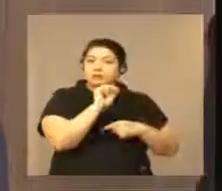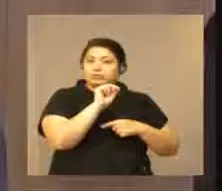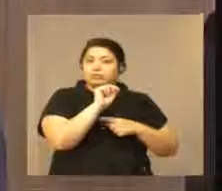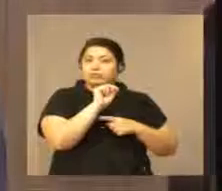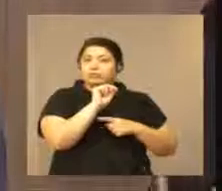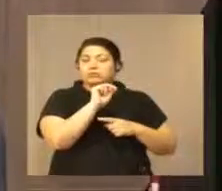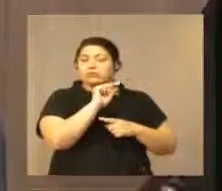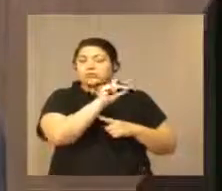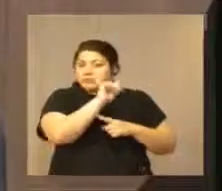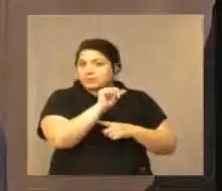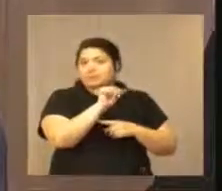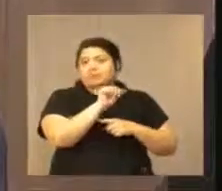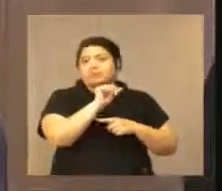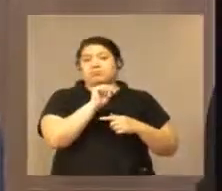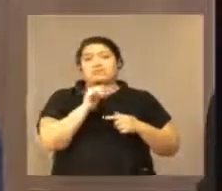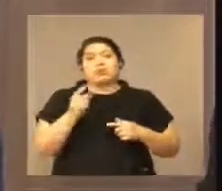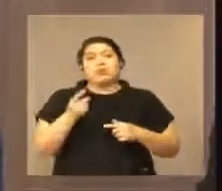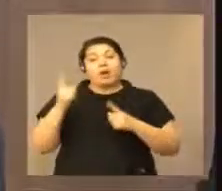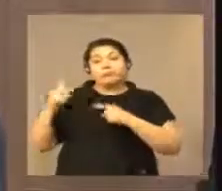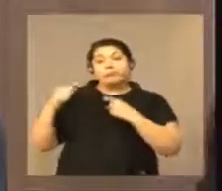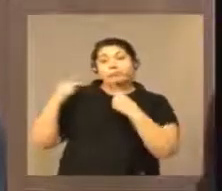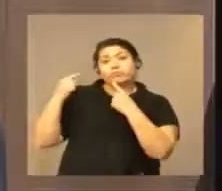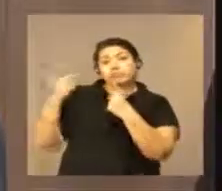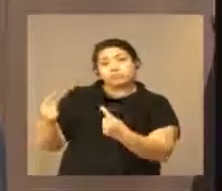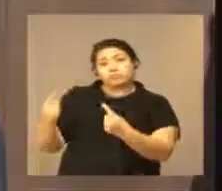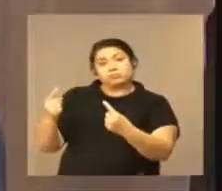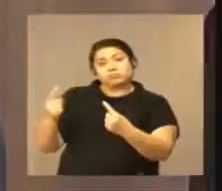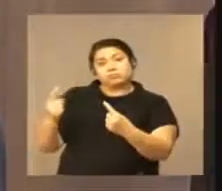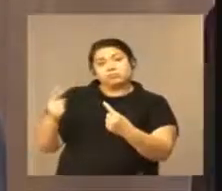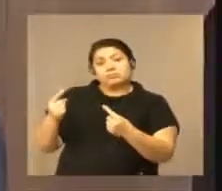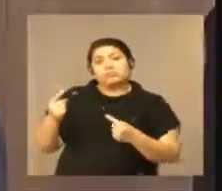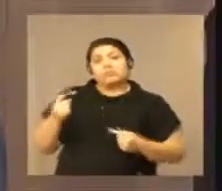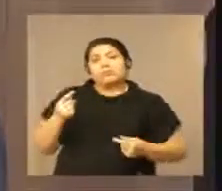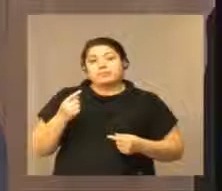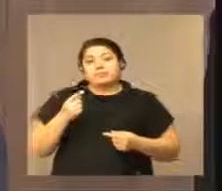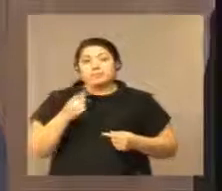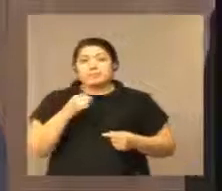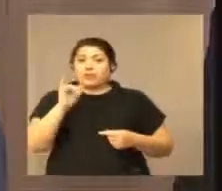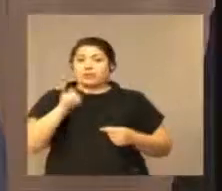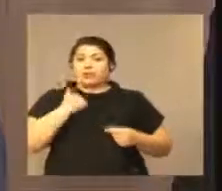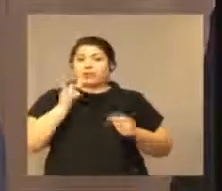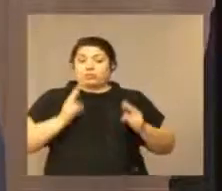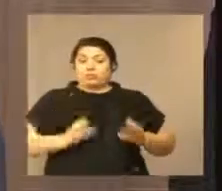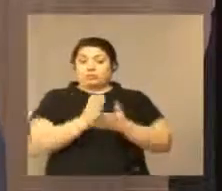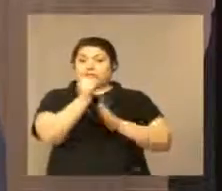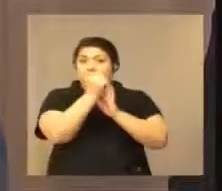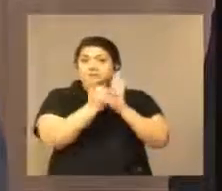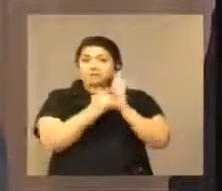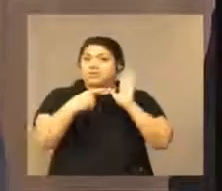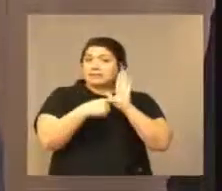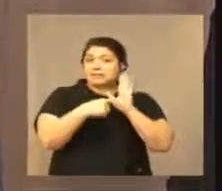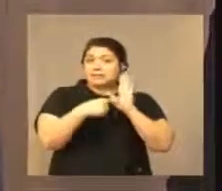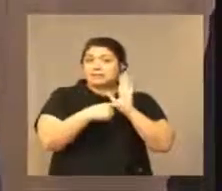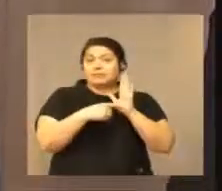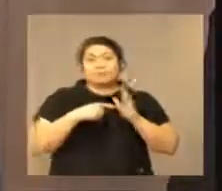quite a long time in terms of the lifespan of the Canadian Human Rights Act, it